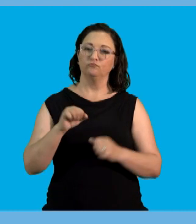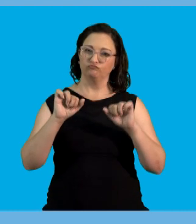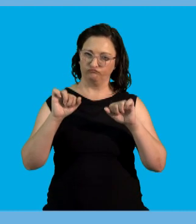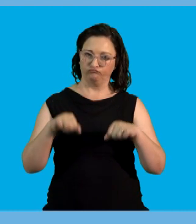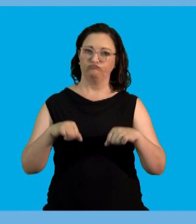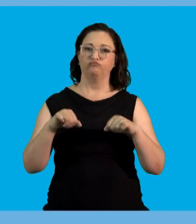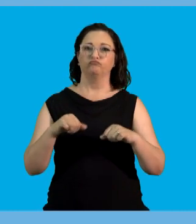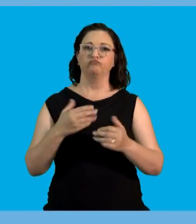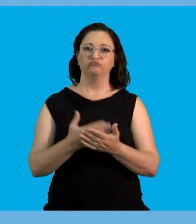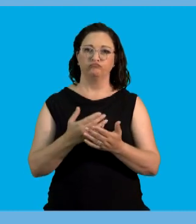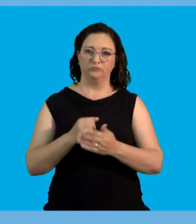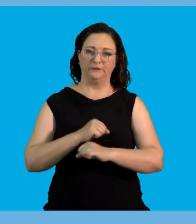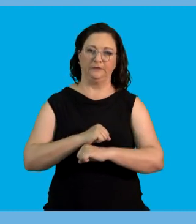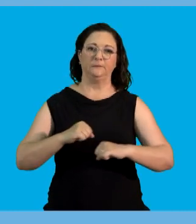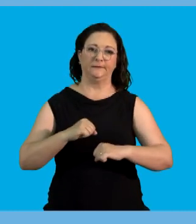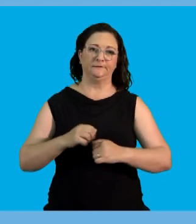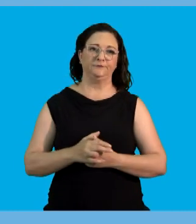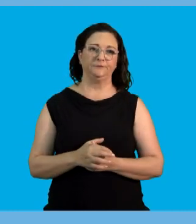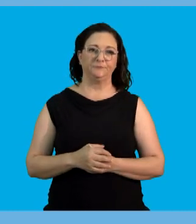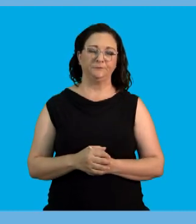for the expansion